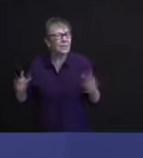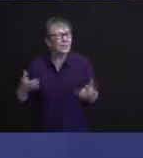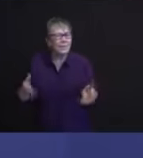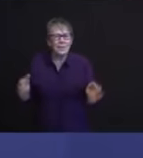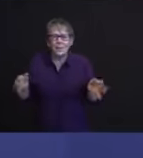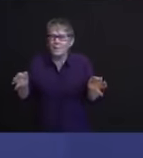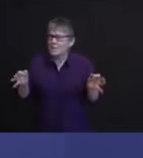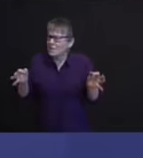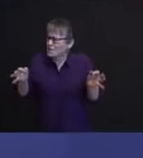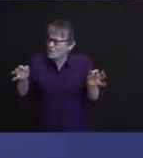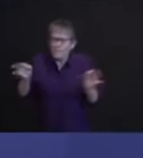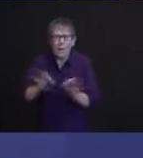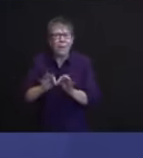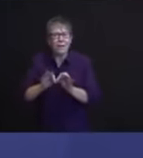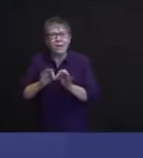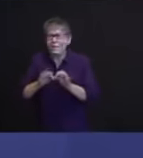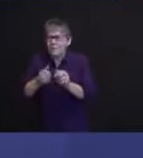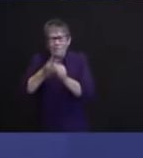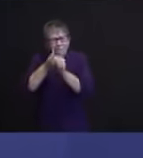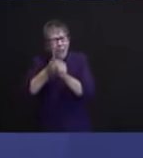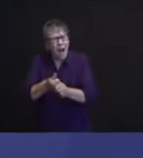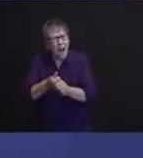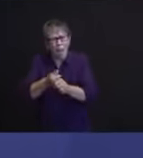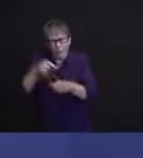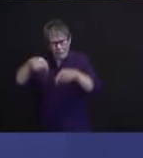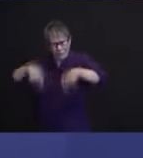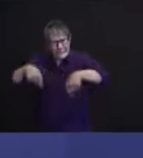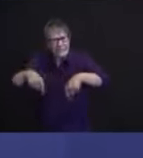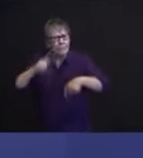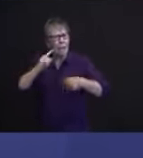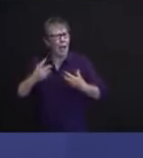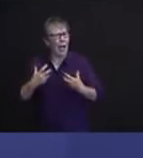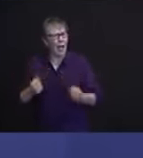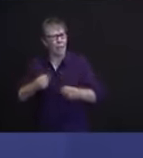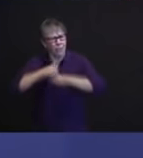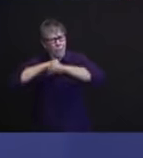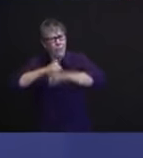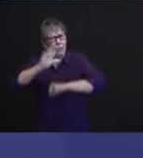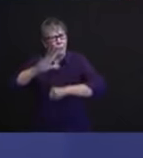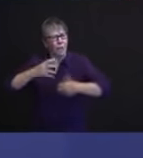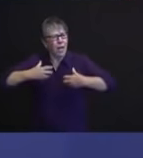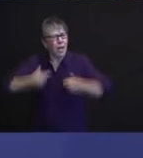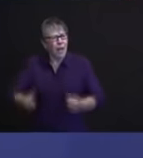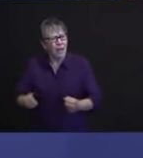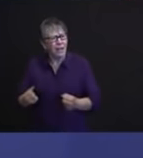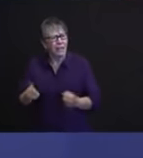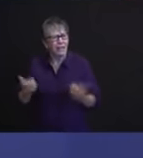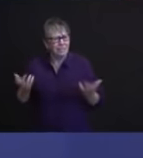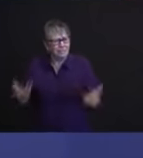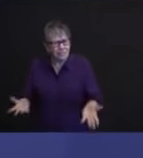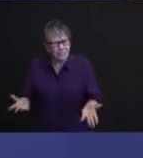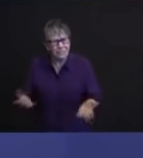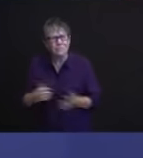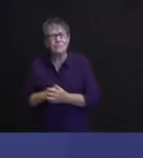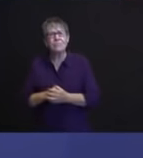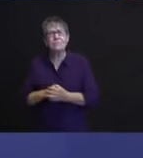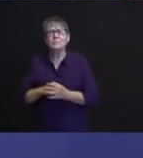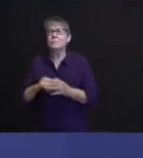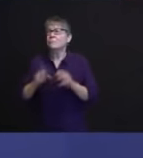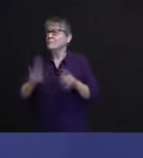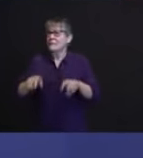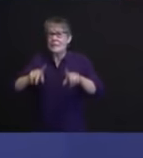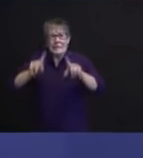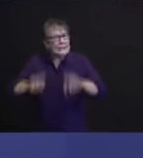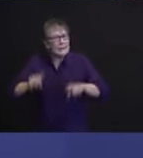community spread, testing continues to be vital. As the Governor mentioned, the Department is requiring all long-term care facilities that